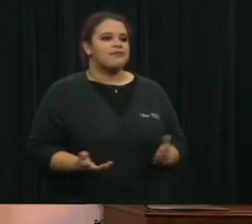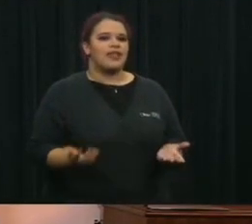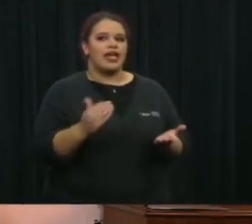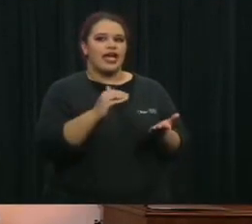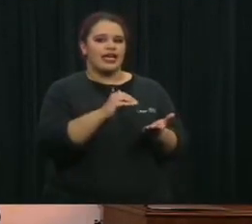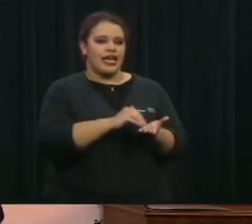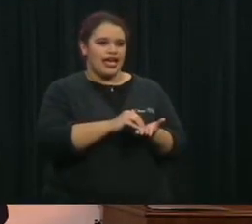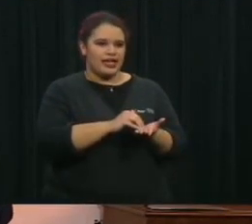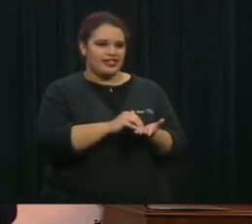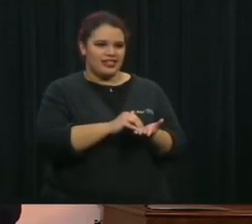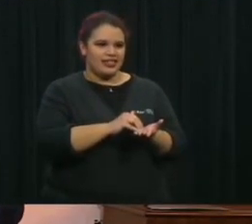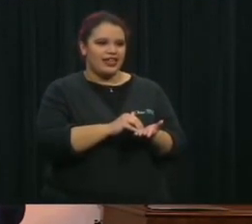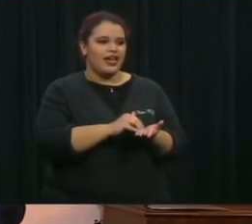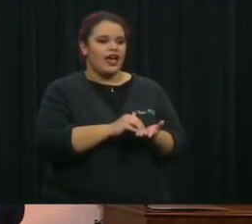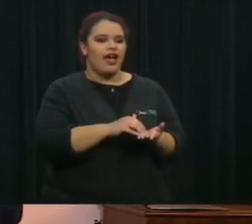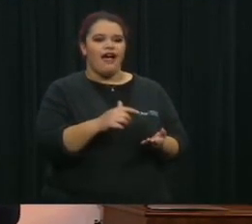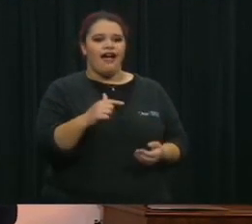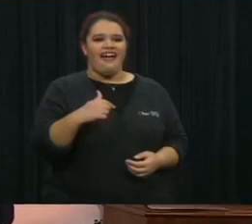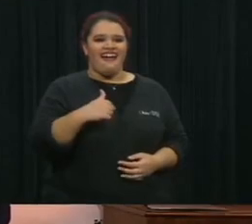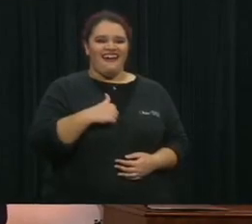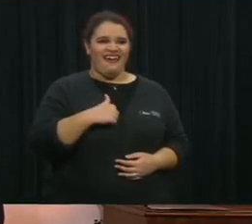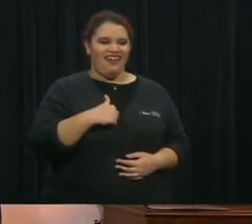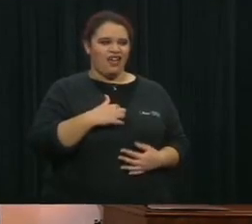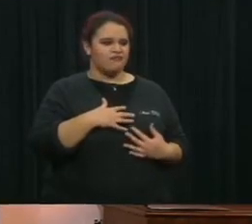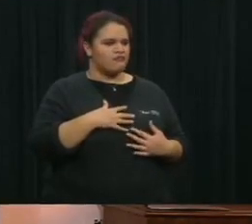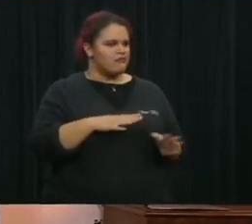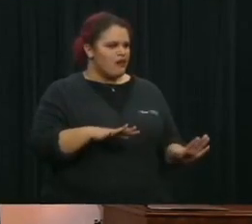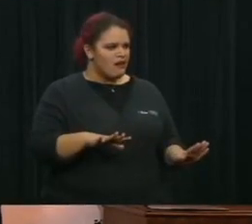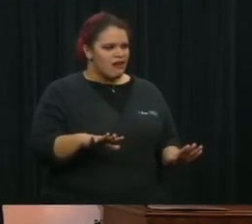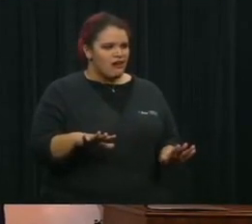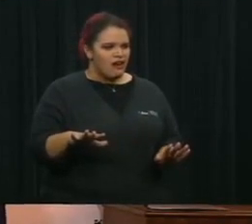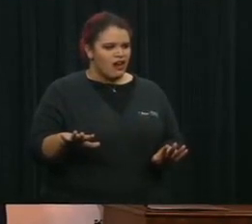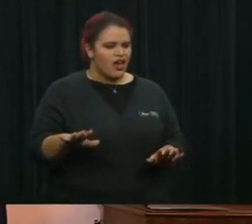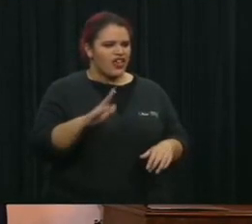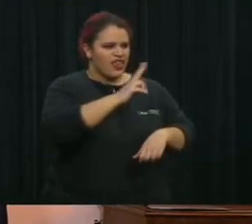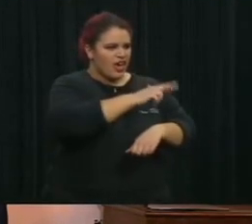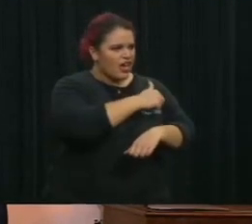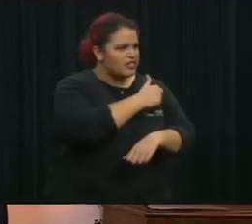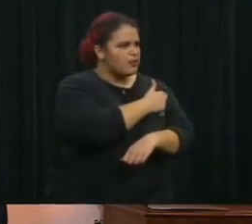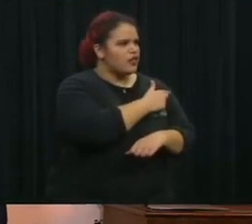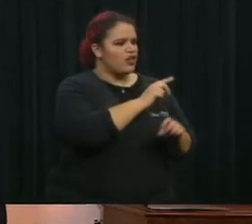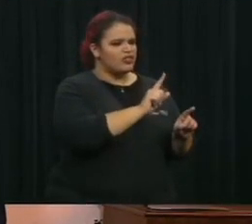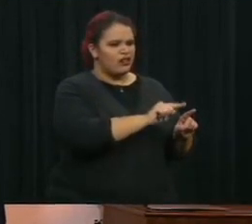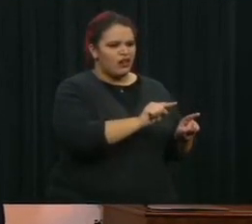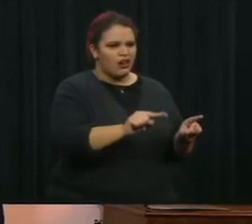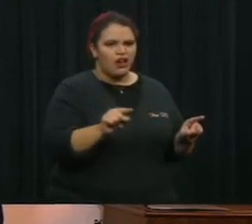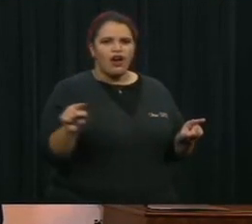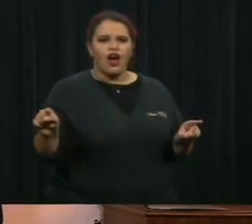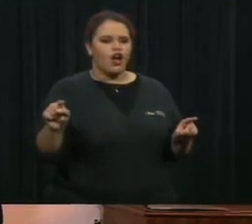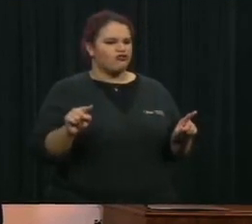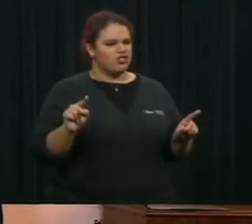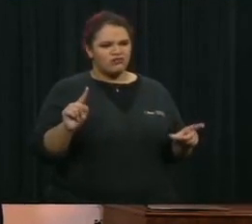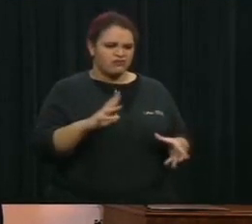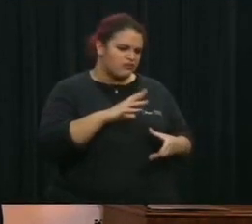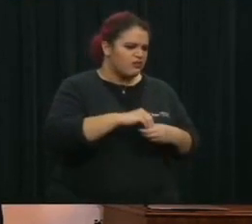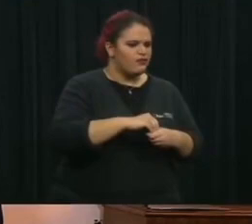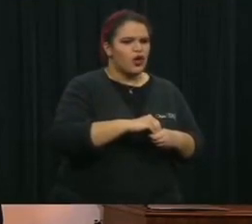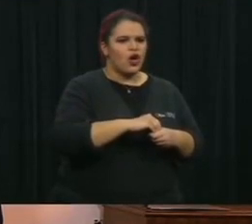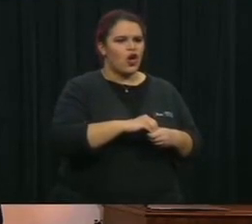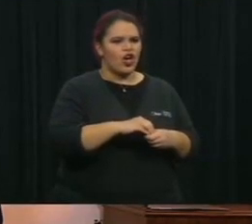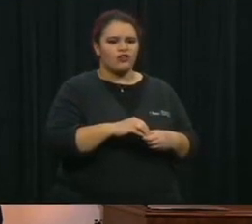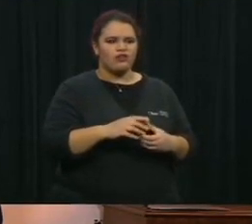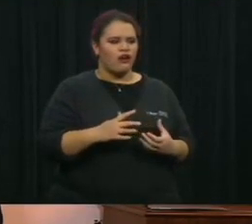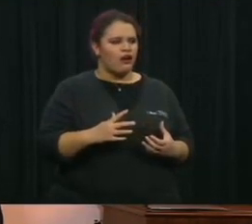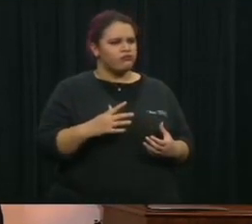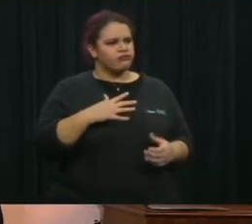again, amazed I am by how the hospitals and others are just stepping forward in unprecedented ways.